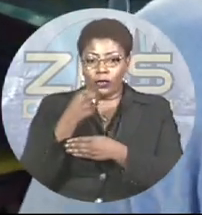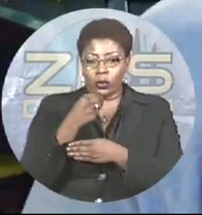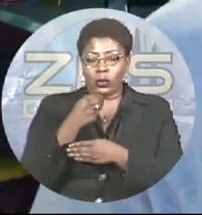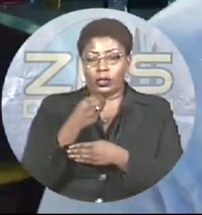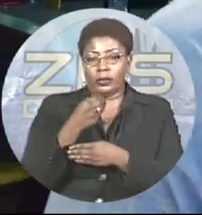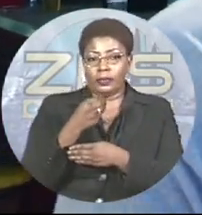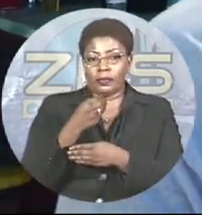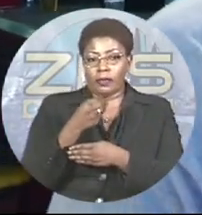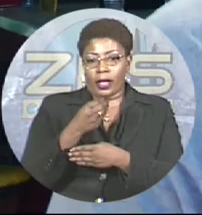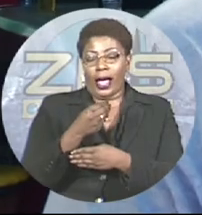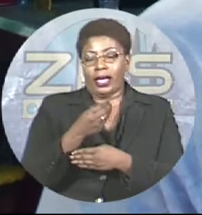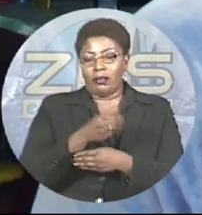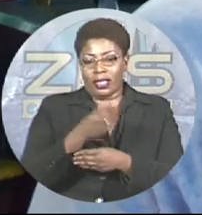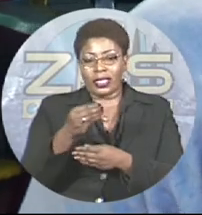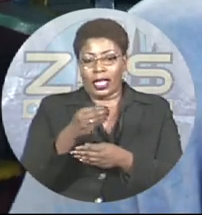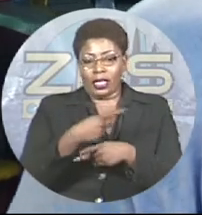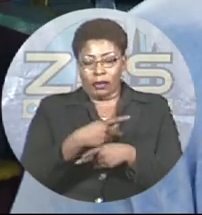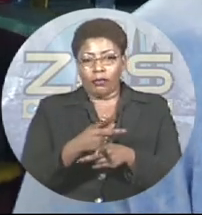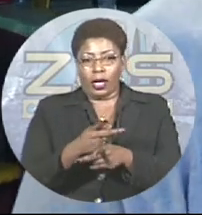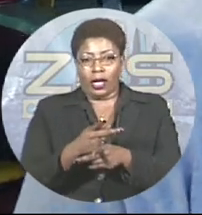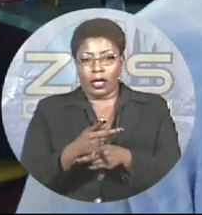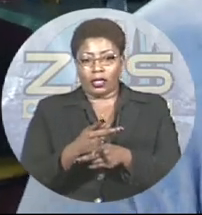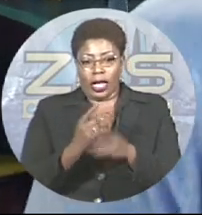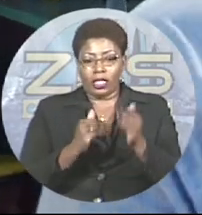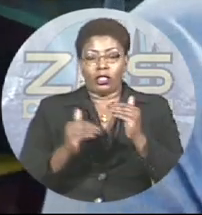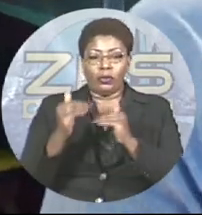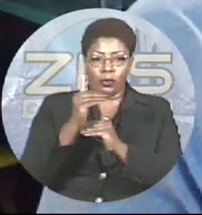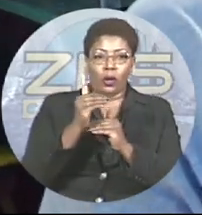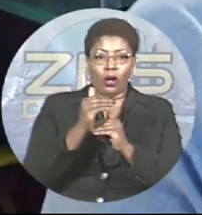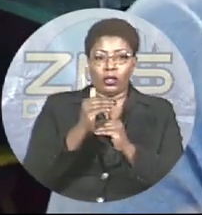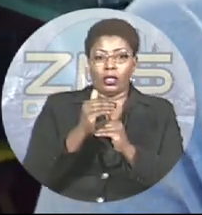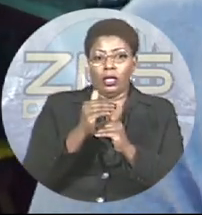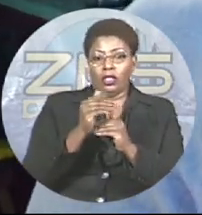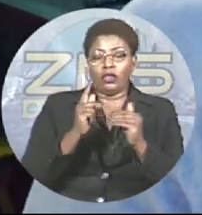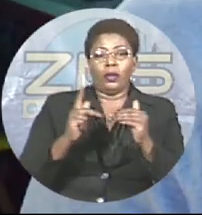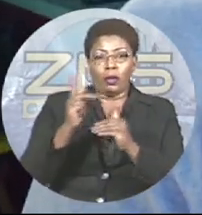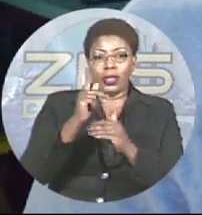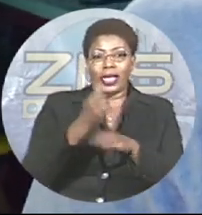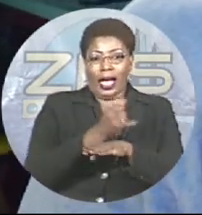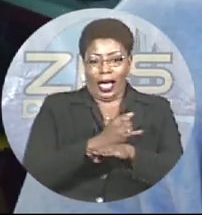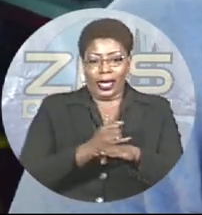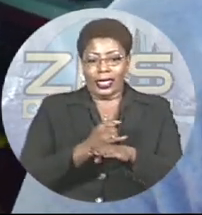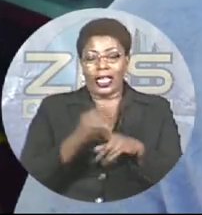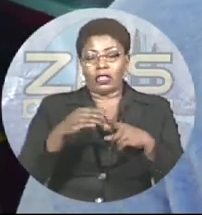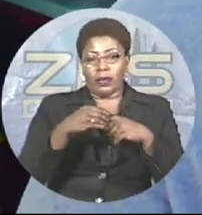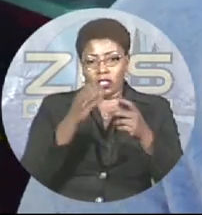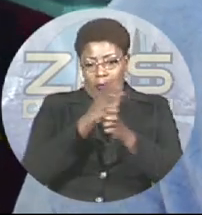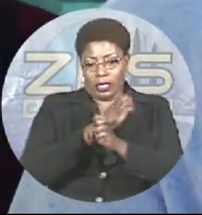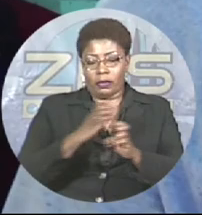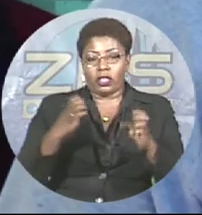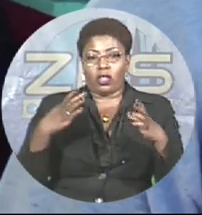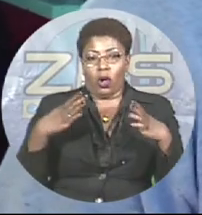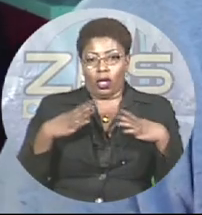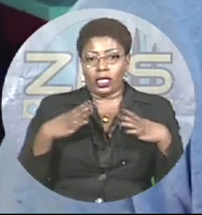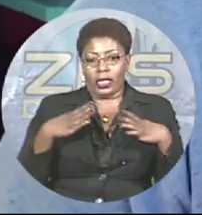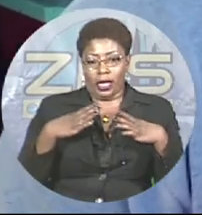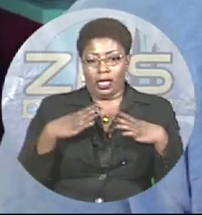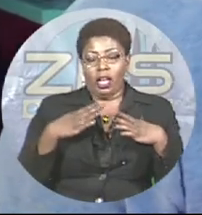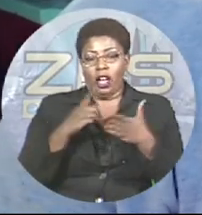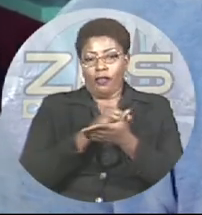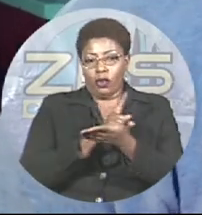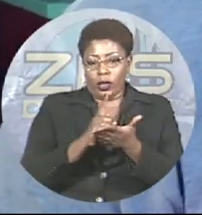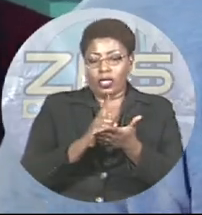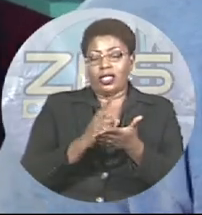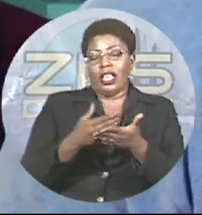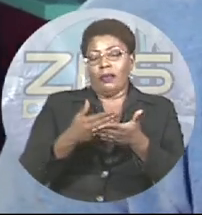goods, and to really promote their island. And so, especially now with this being Emancipation Holiday, it's just a few weeks before the start of school.